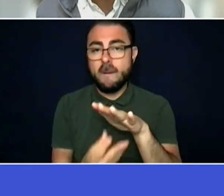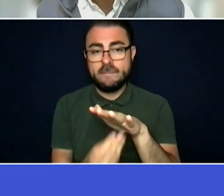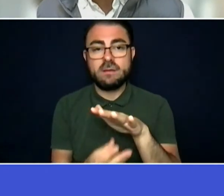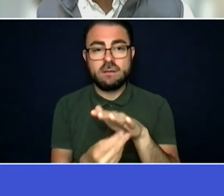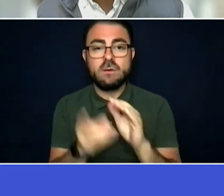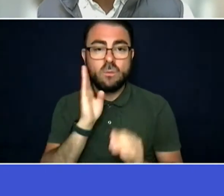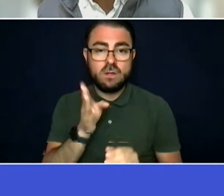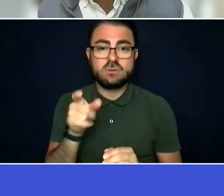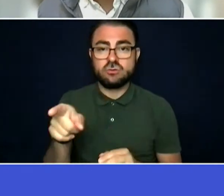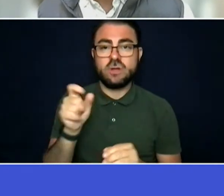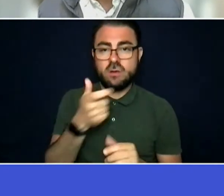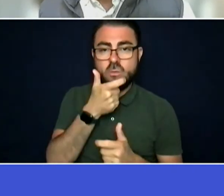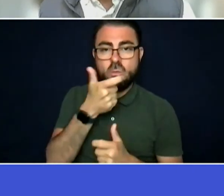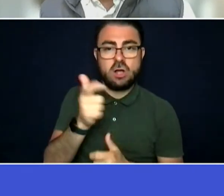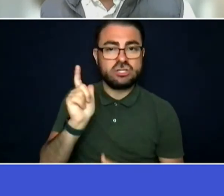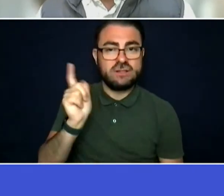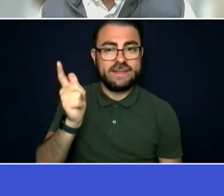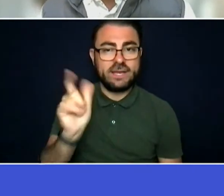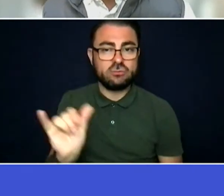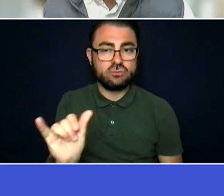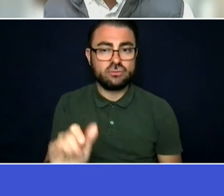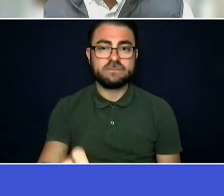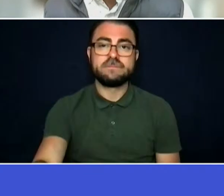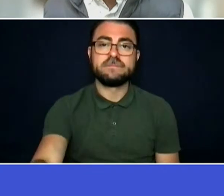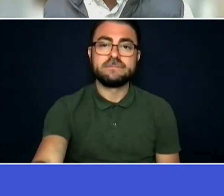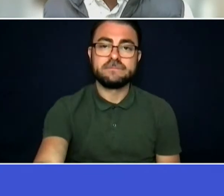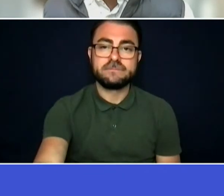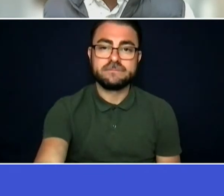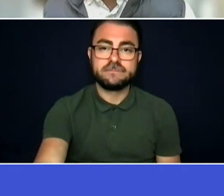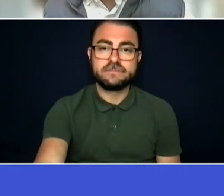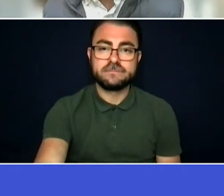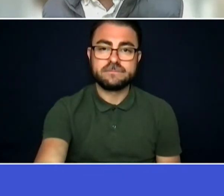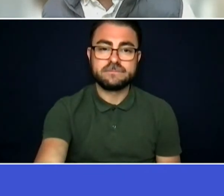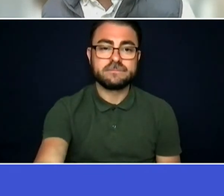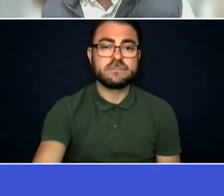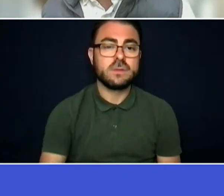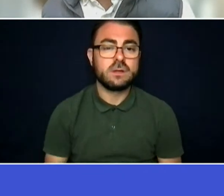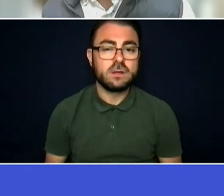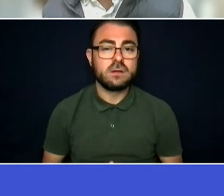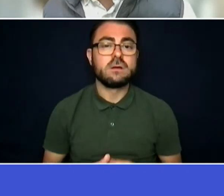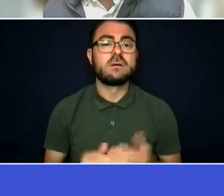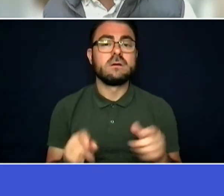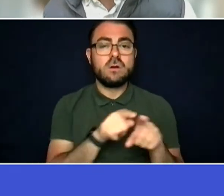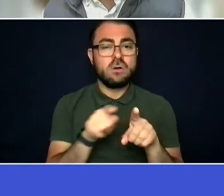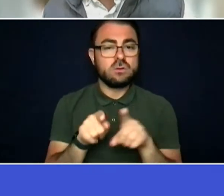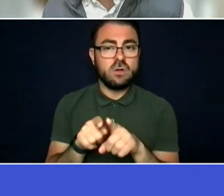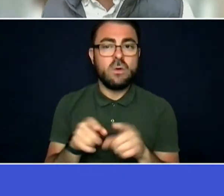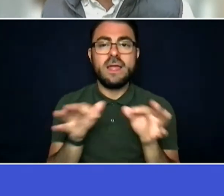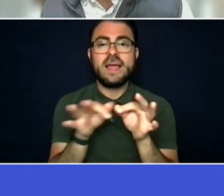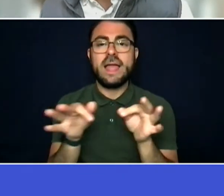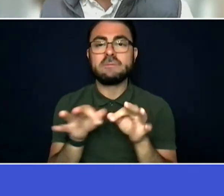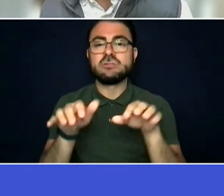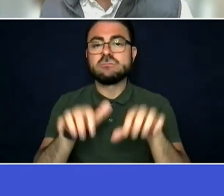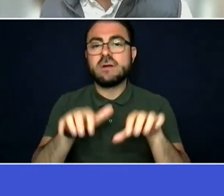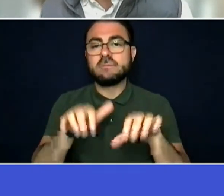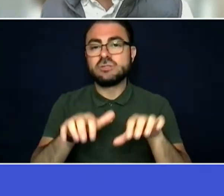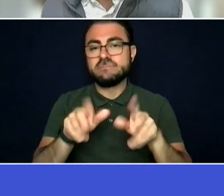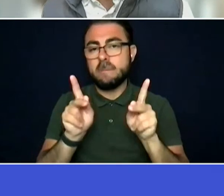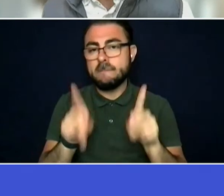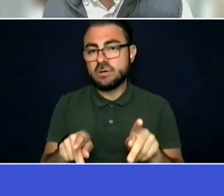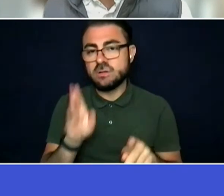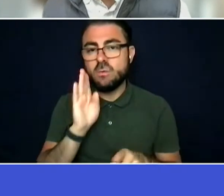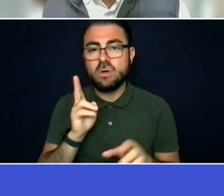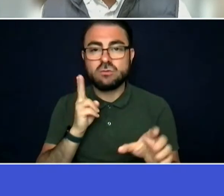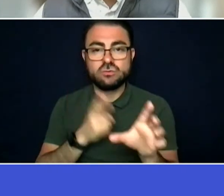this meeting later on. And then shortly here, we will be having our captioner join us, and we will have